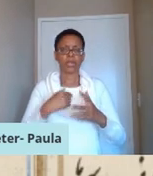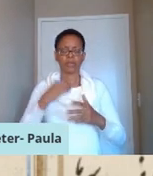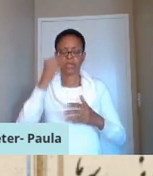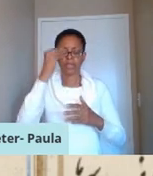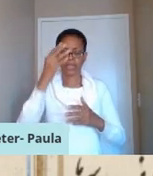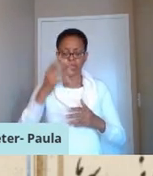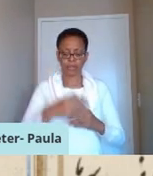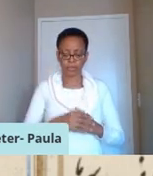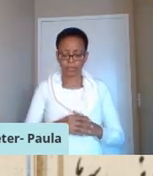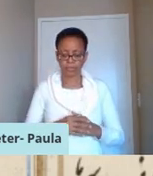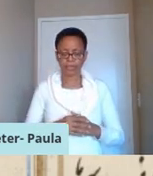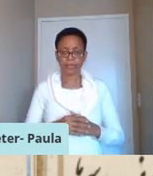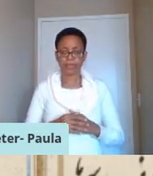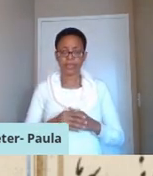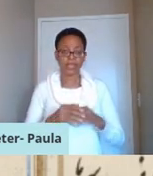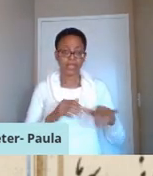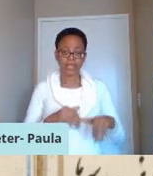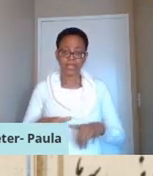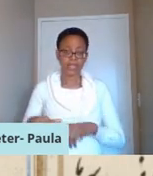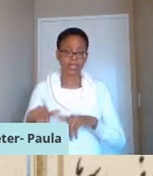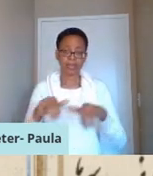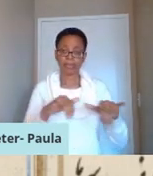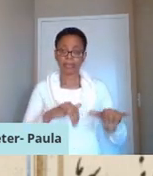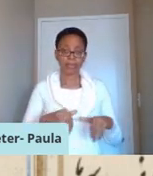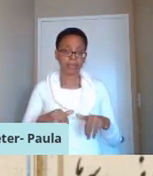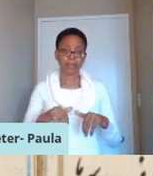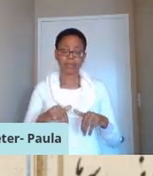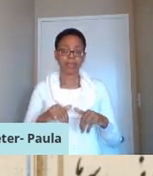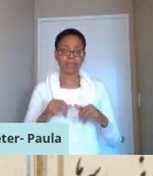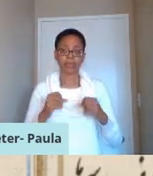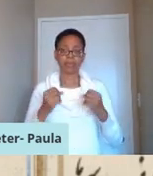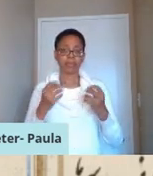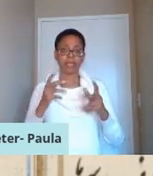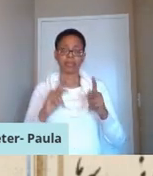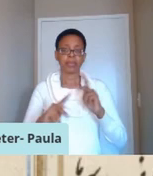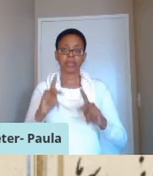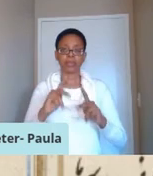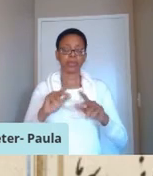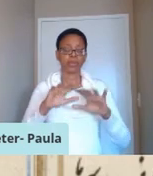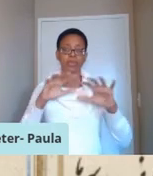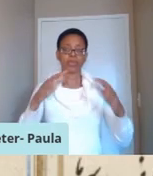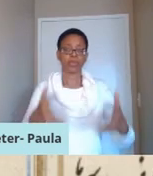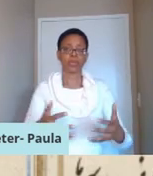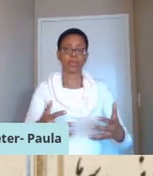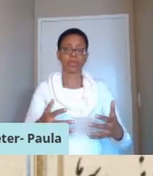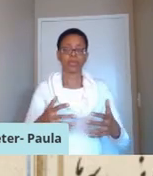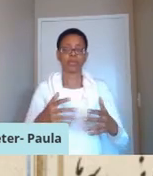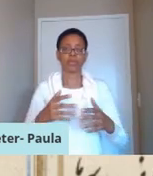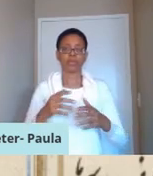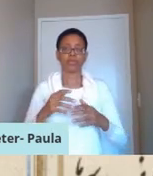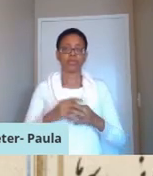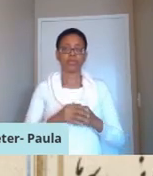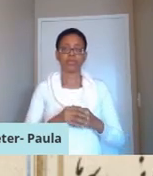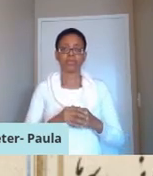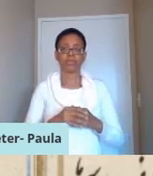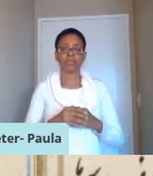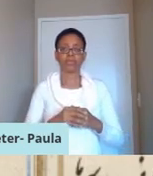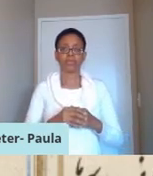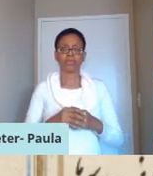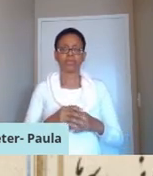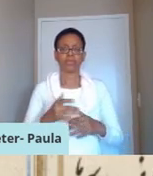that, like everyone, definitely like millions of people around the world, Muslim also felt the